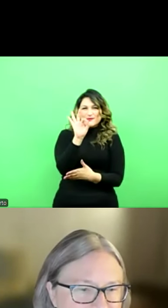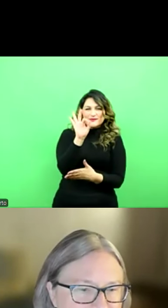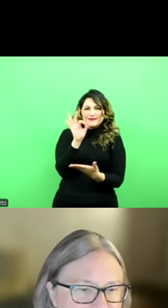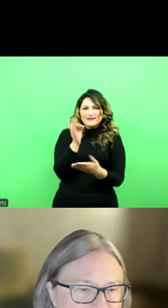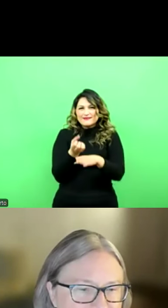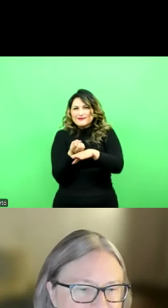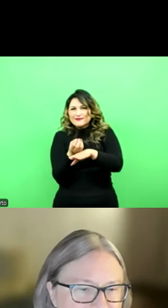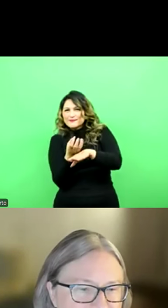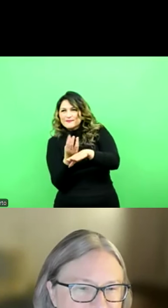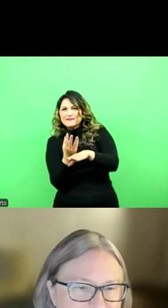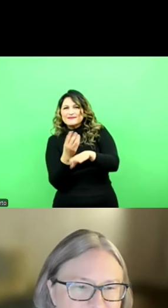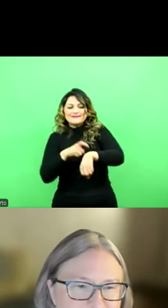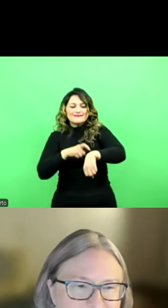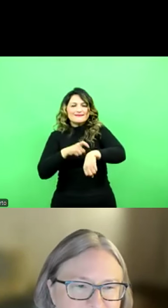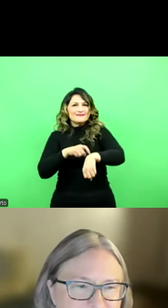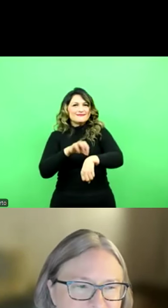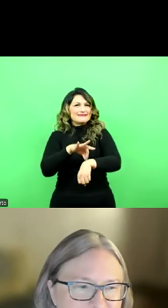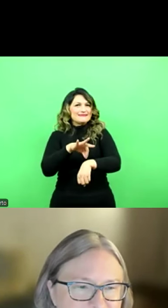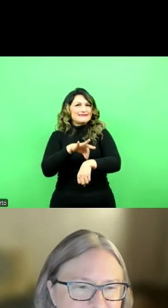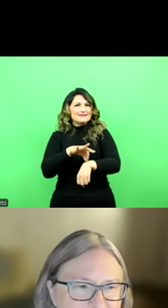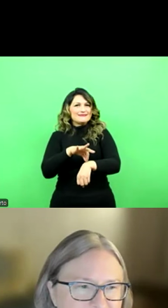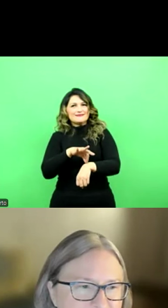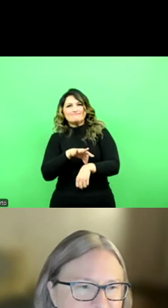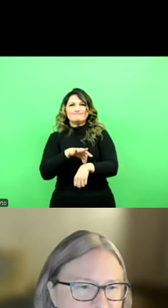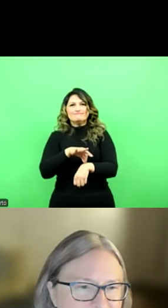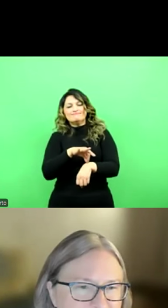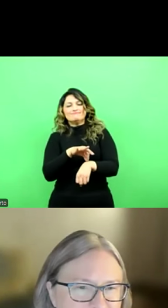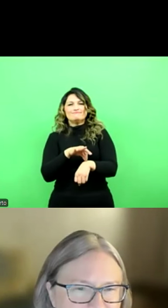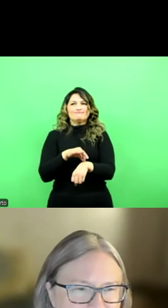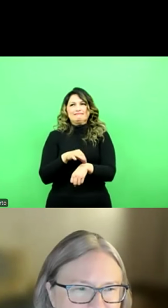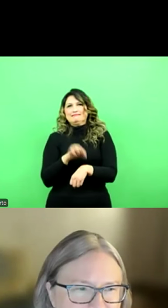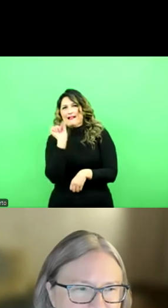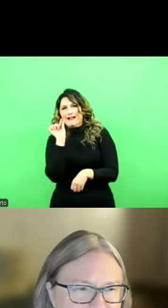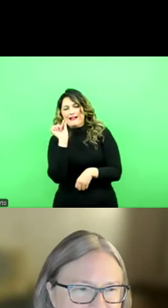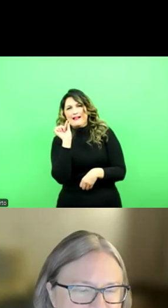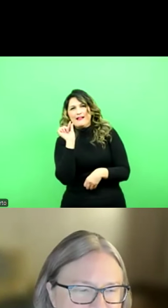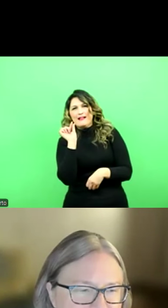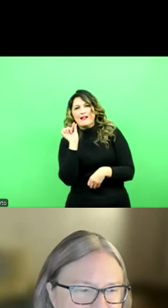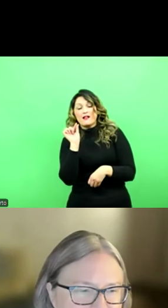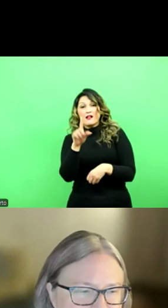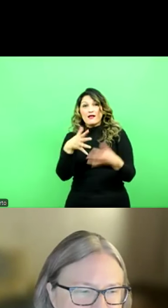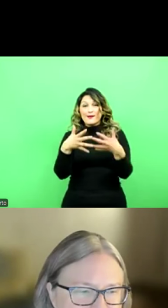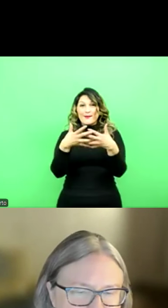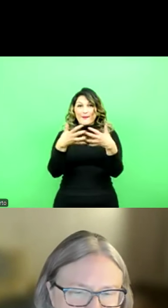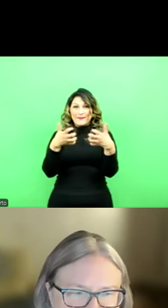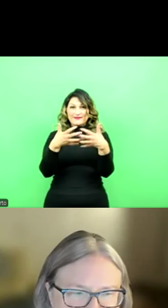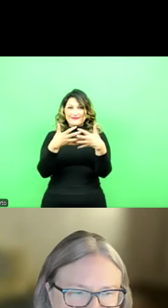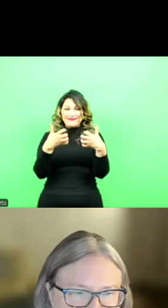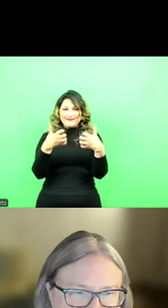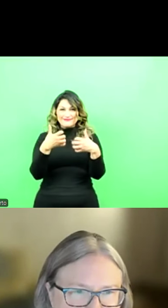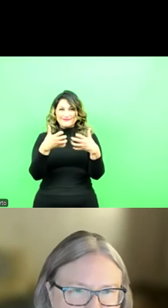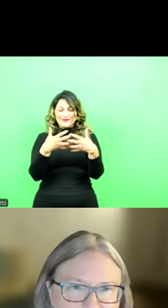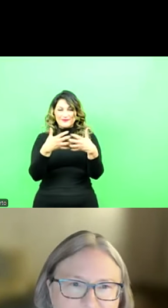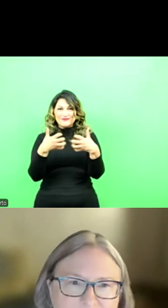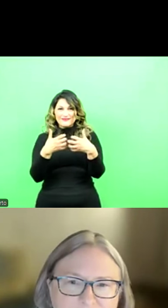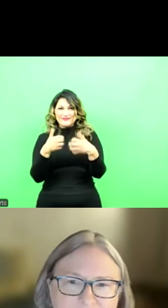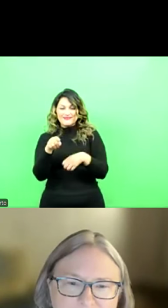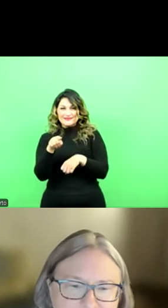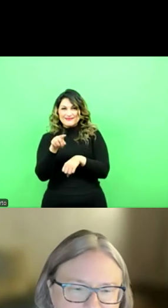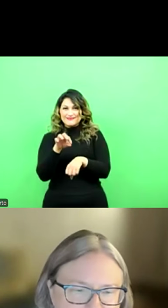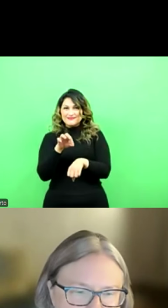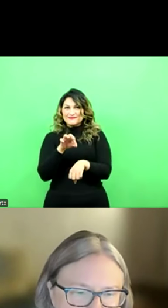lot of questions in the chat that many of them are already